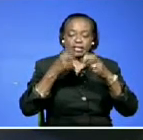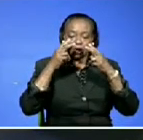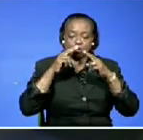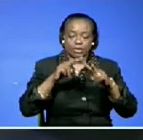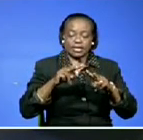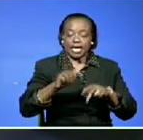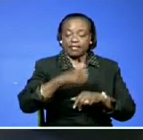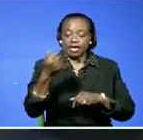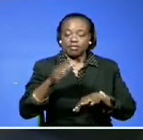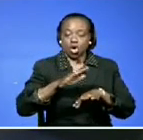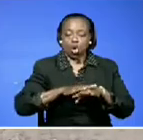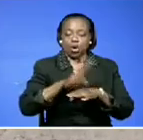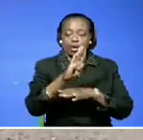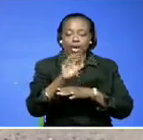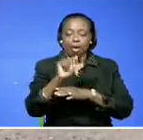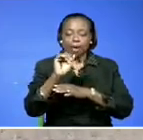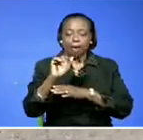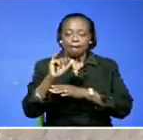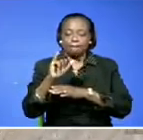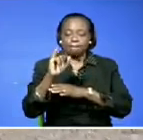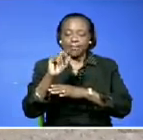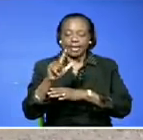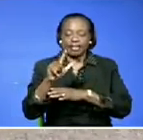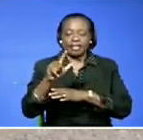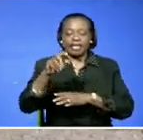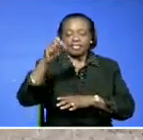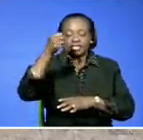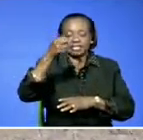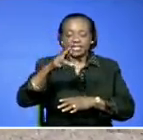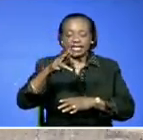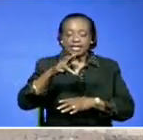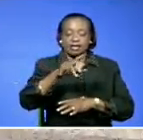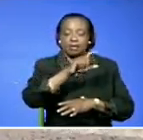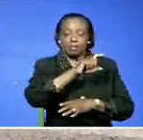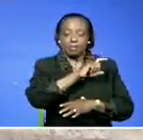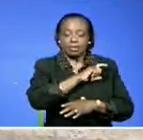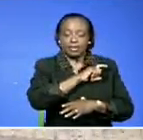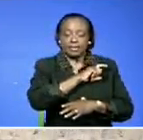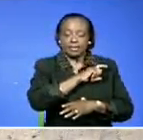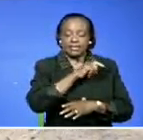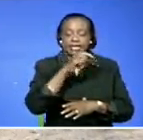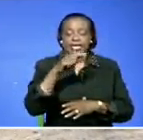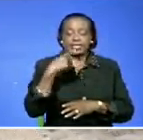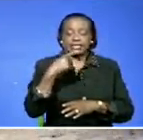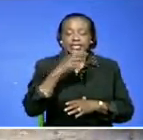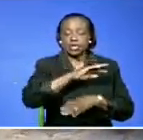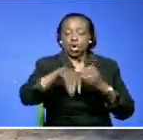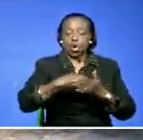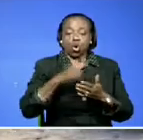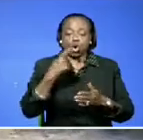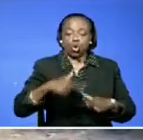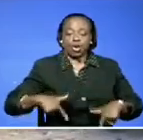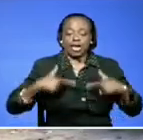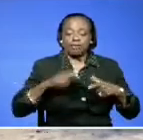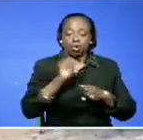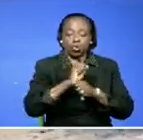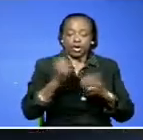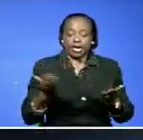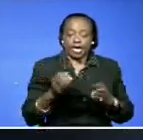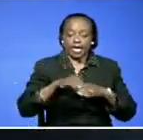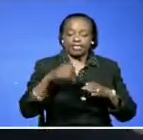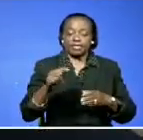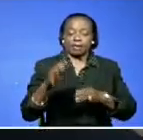matter is now before the coroner. The senior officer is again pledging the force's commitment to ensuring that all who live and work here in the Bahamas